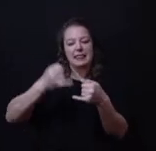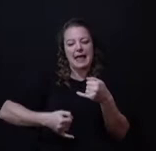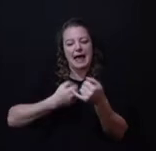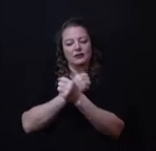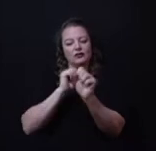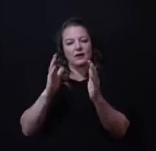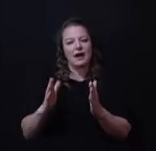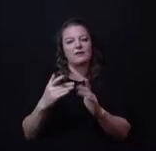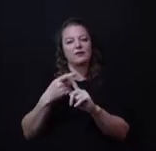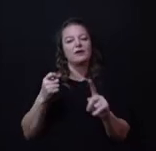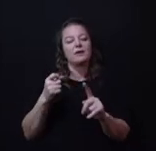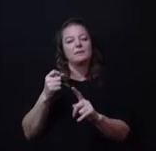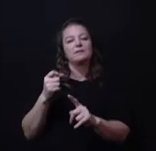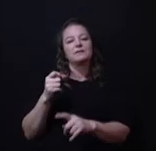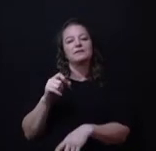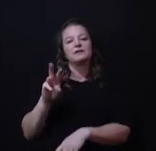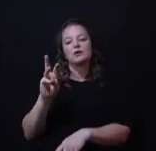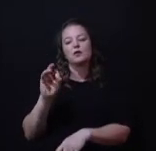Center collapse.